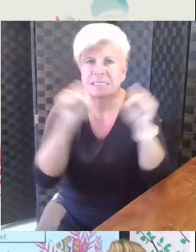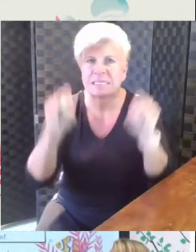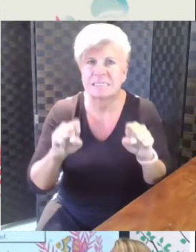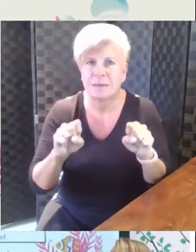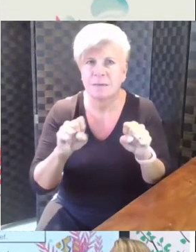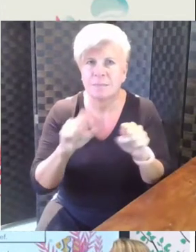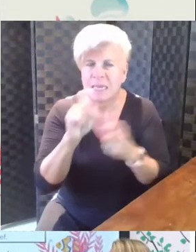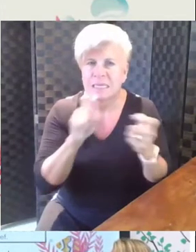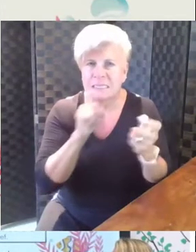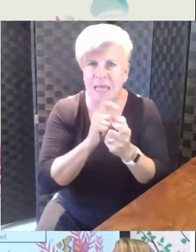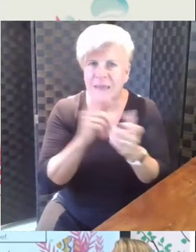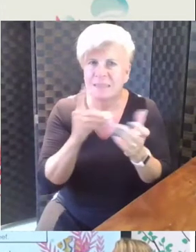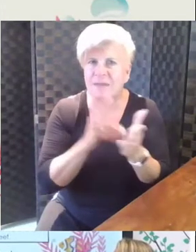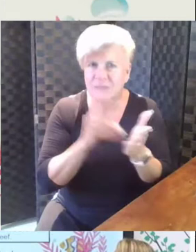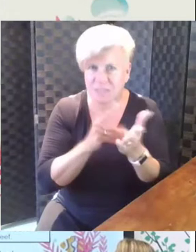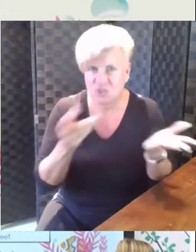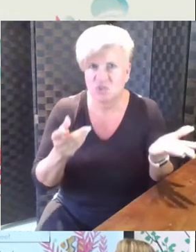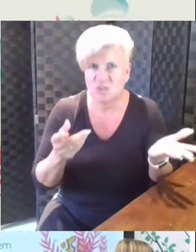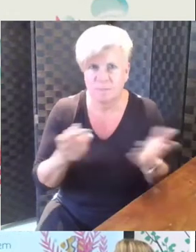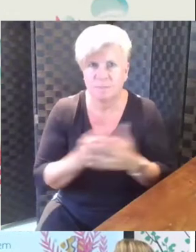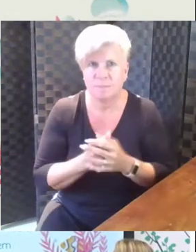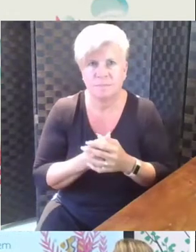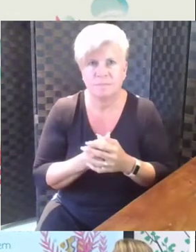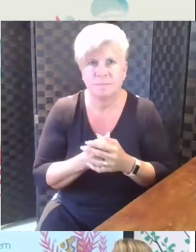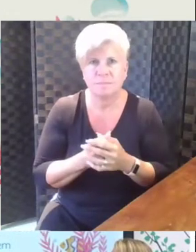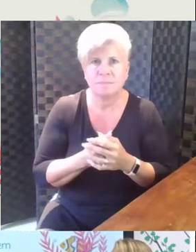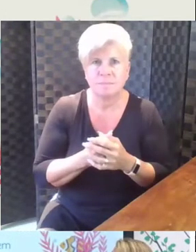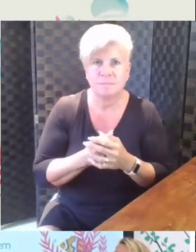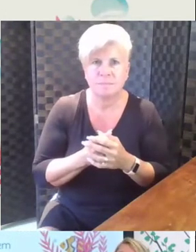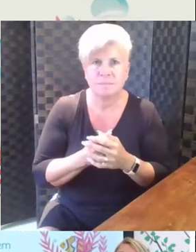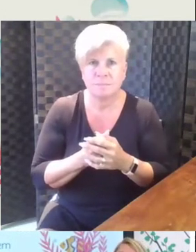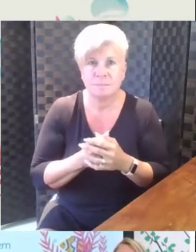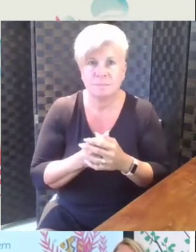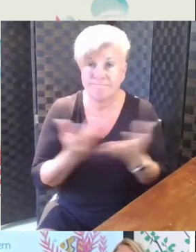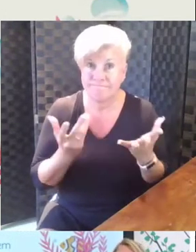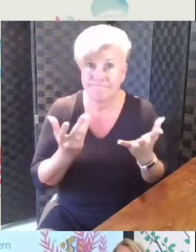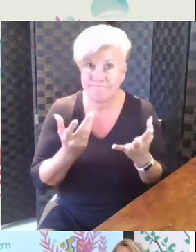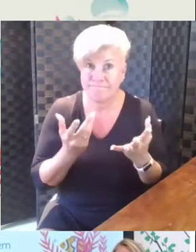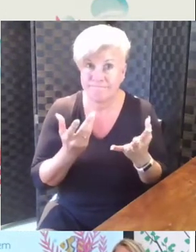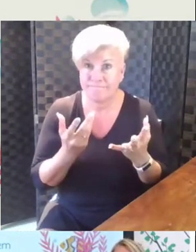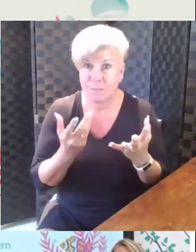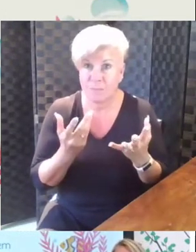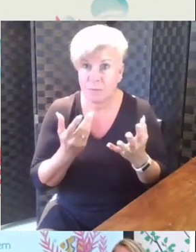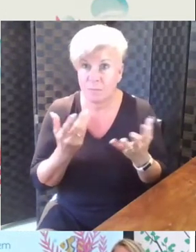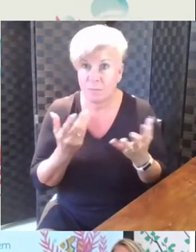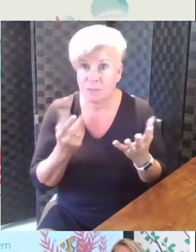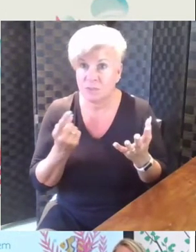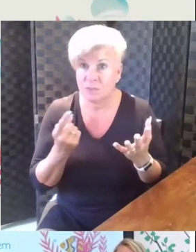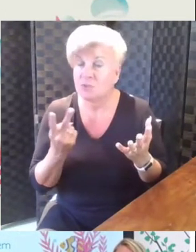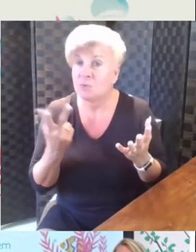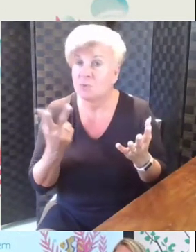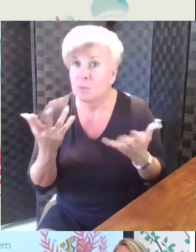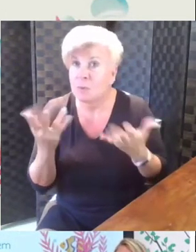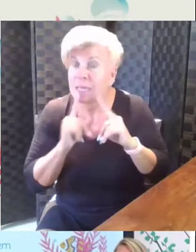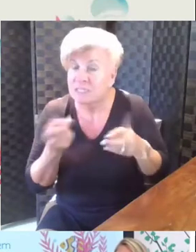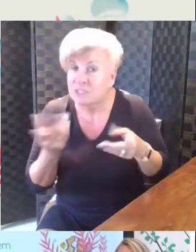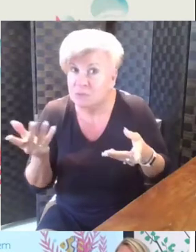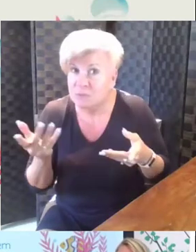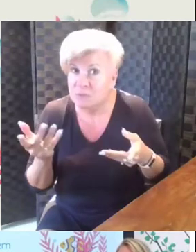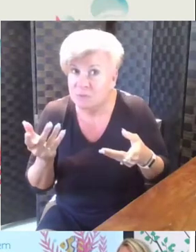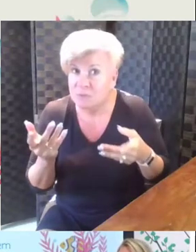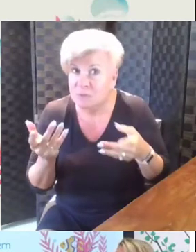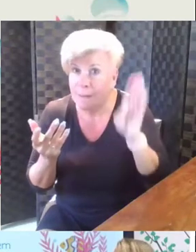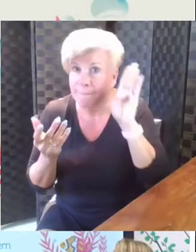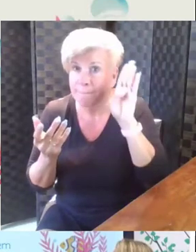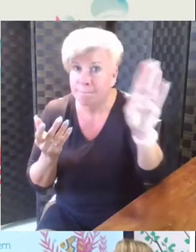the exact definition of what it is. So, on the count of three, 1, 2, 3,